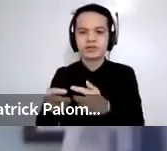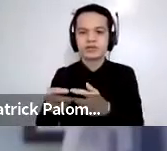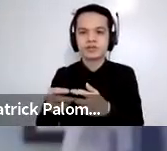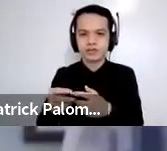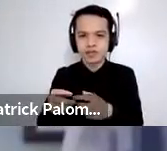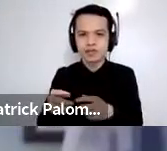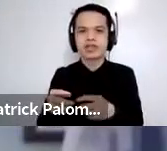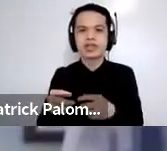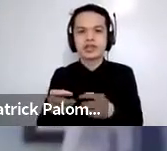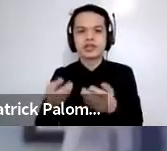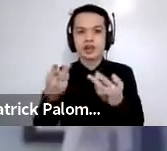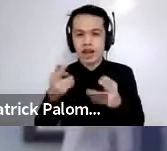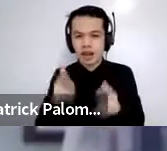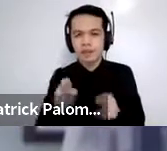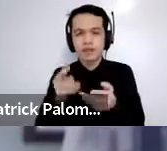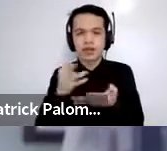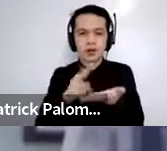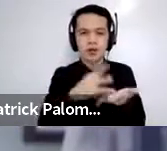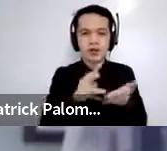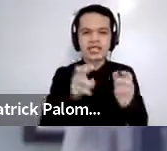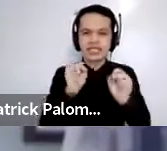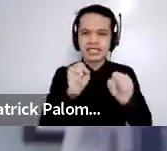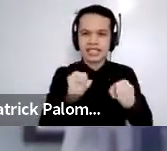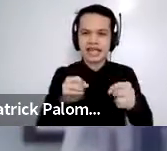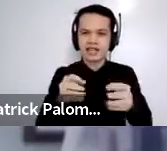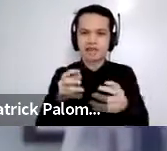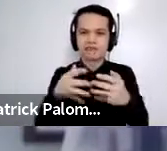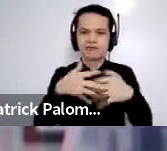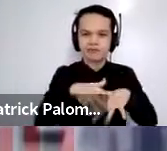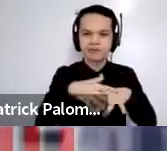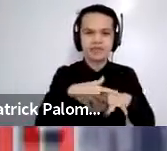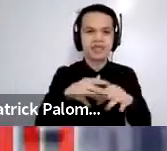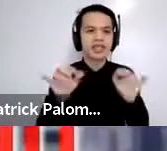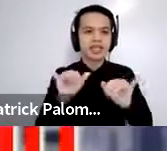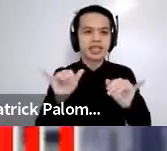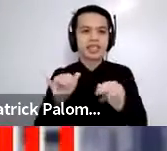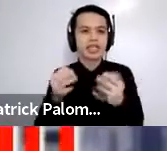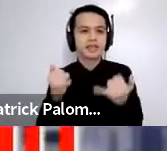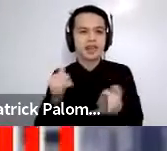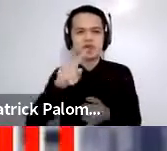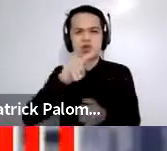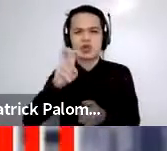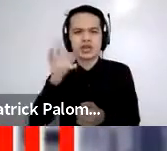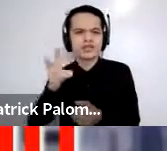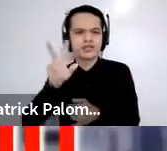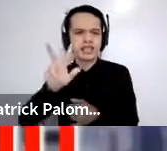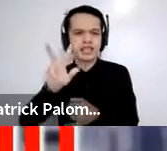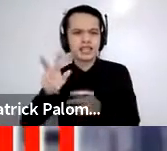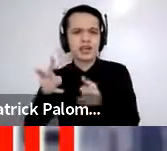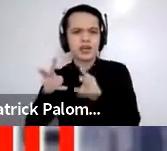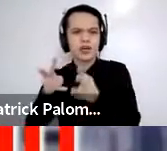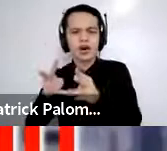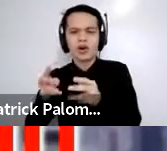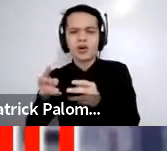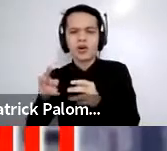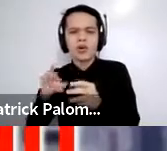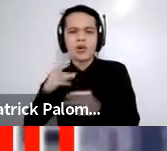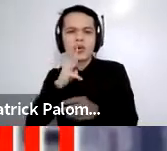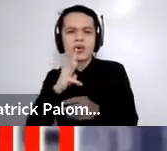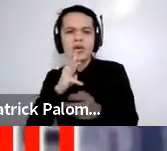Manila right now has about 273 waterways, made up of about 700 kilometers